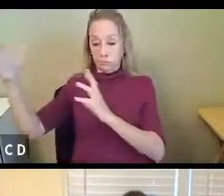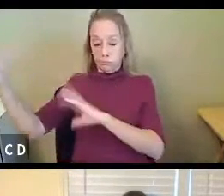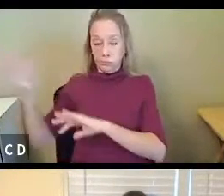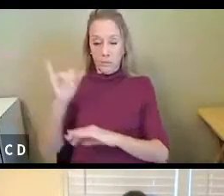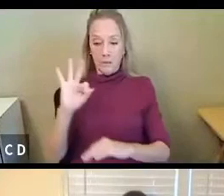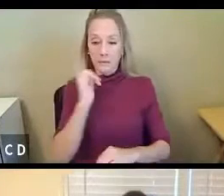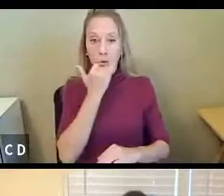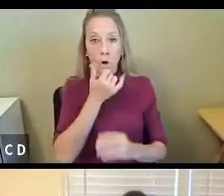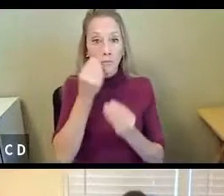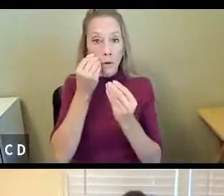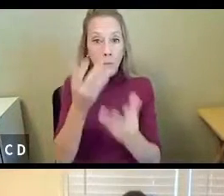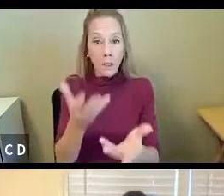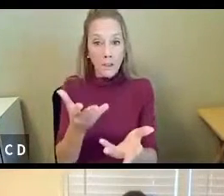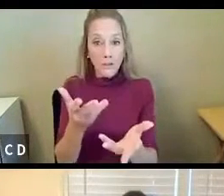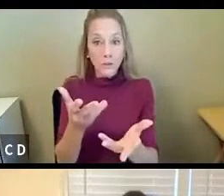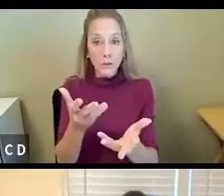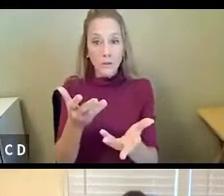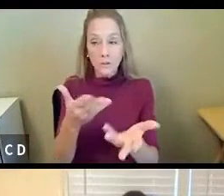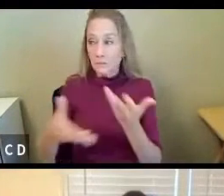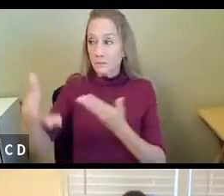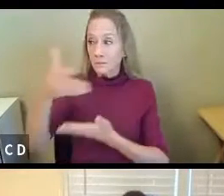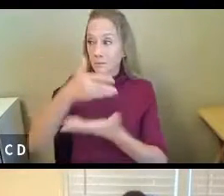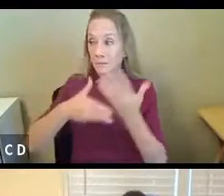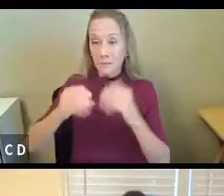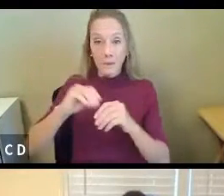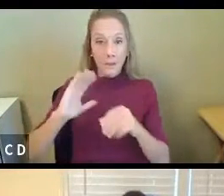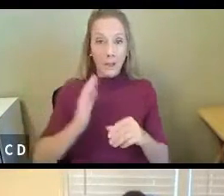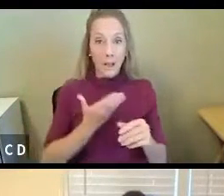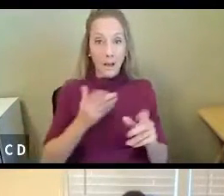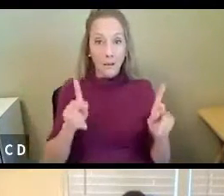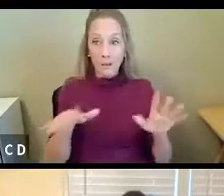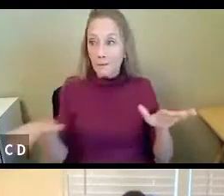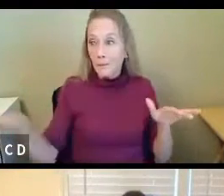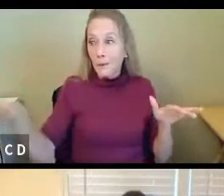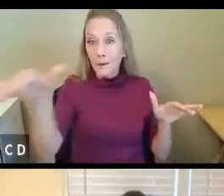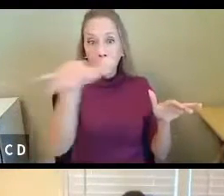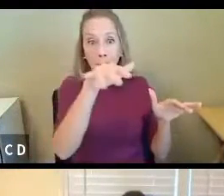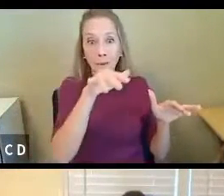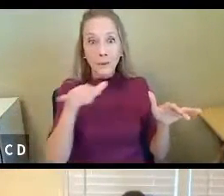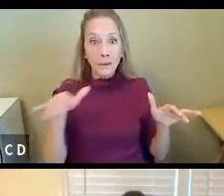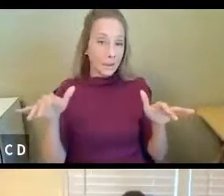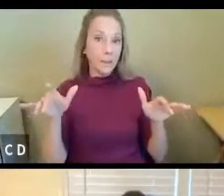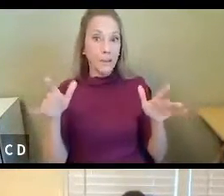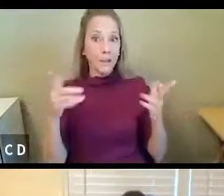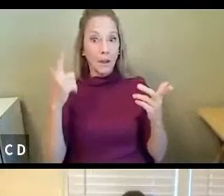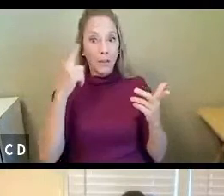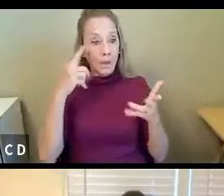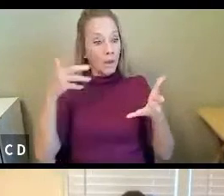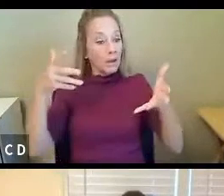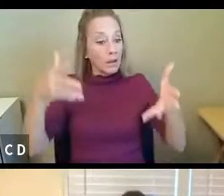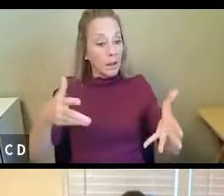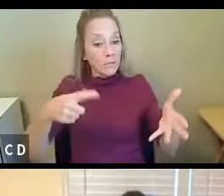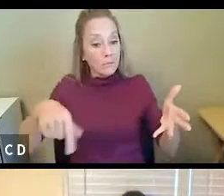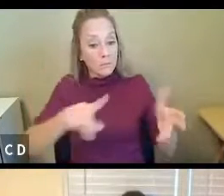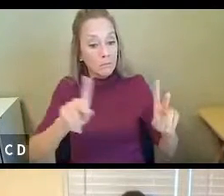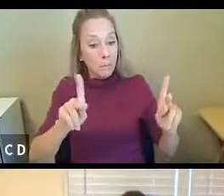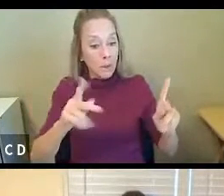that circulates and burns through our community as a destructive wildfire, leaving death and disease in its